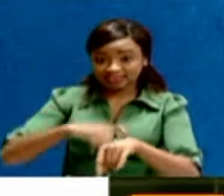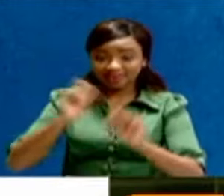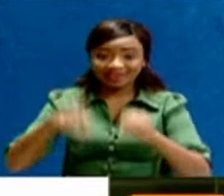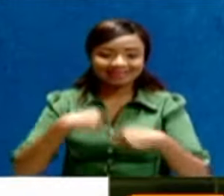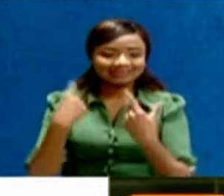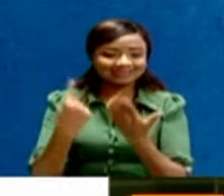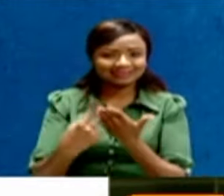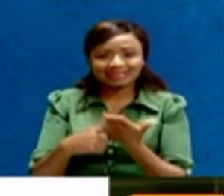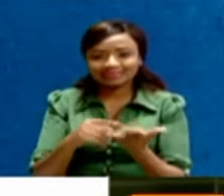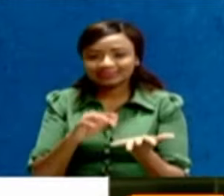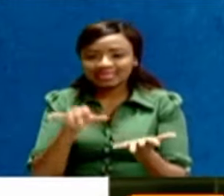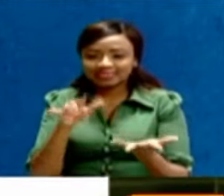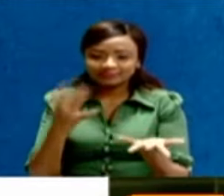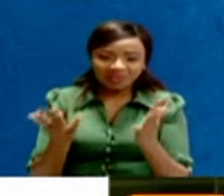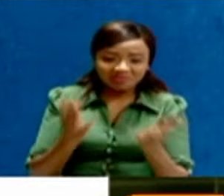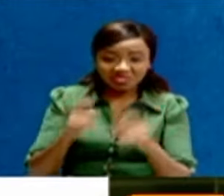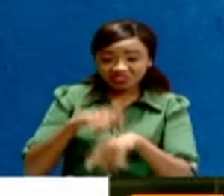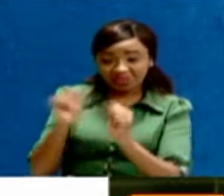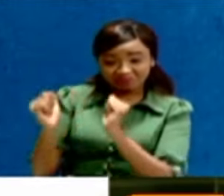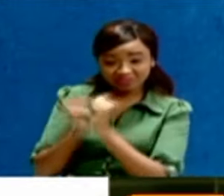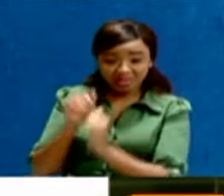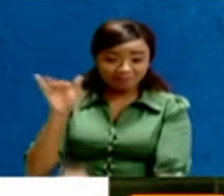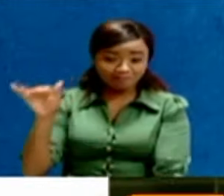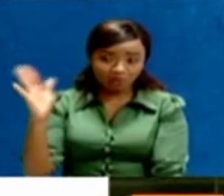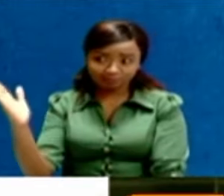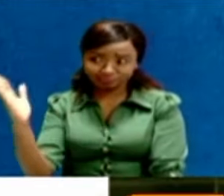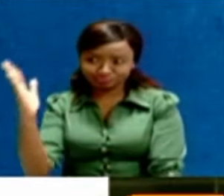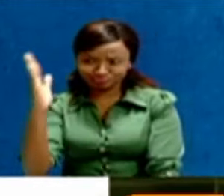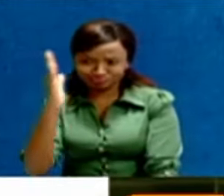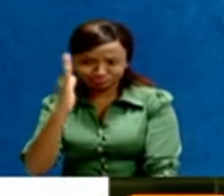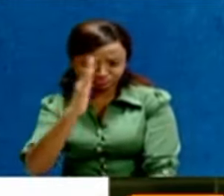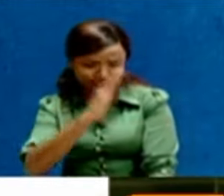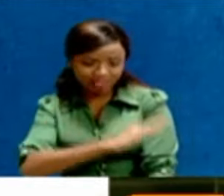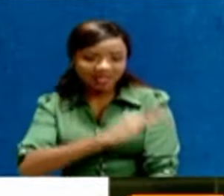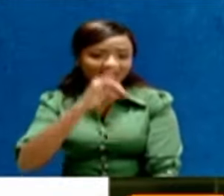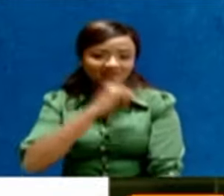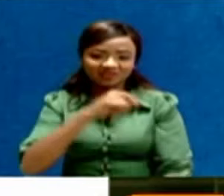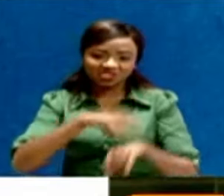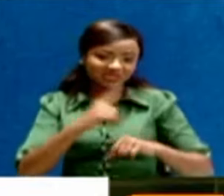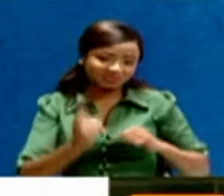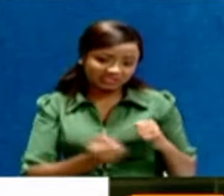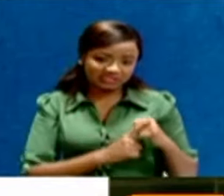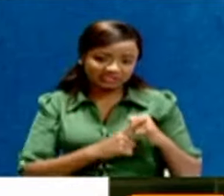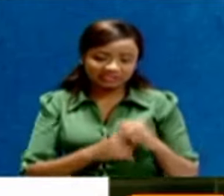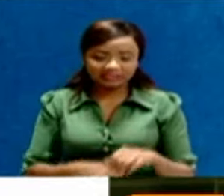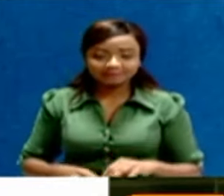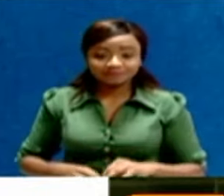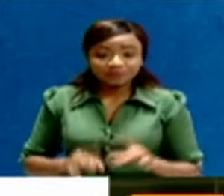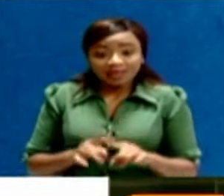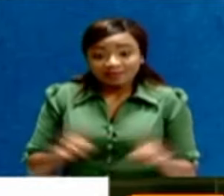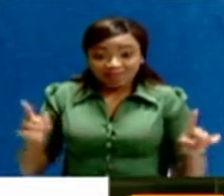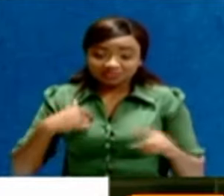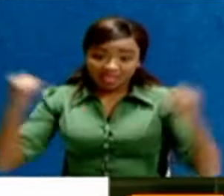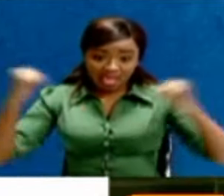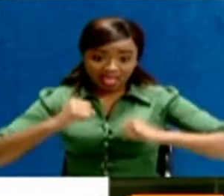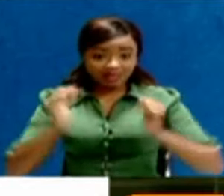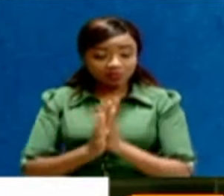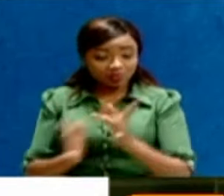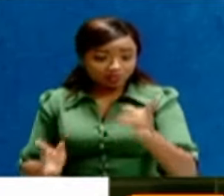at about 10 a.m. in the morning so that we finalize with the discussion. Otherwise, I agree with